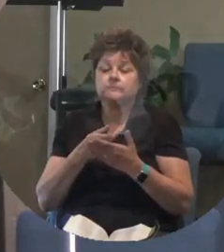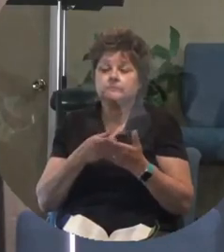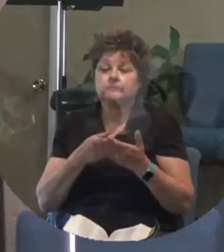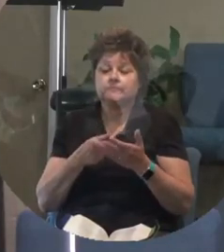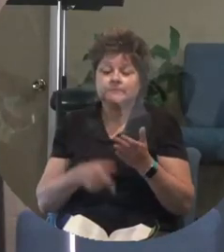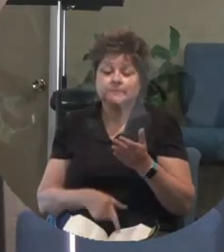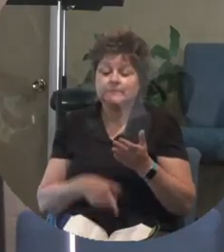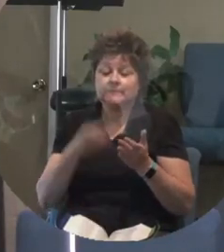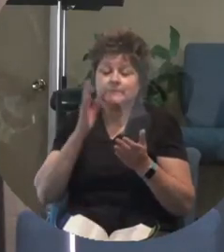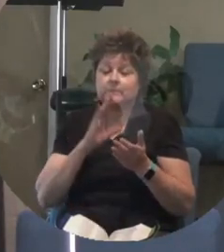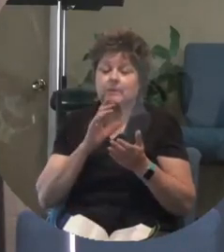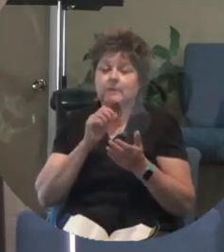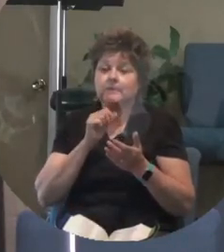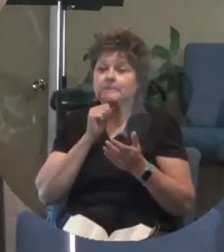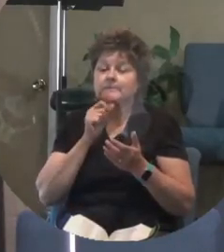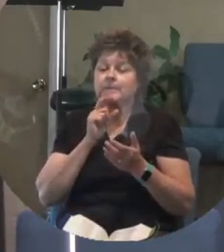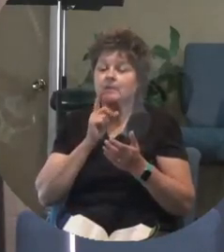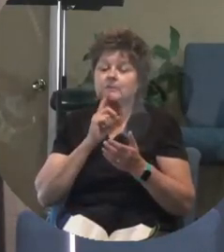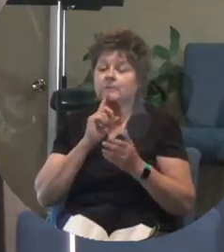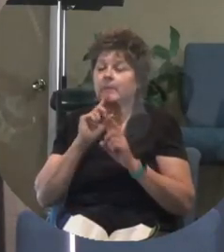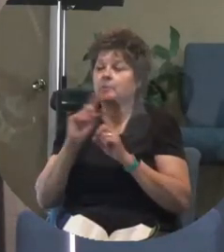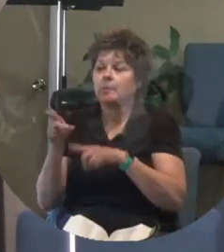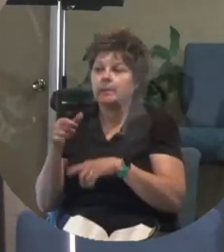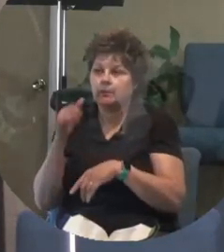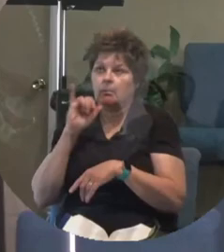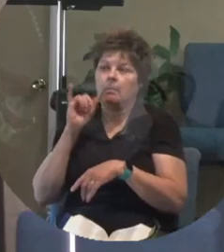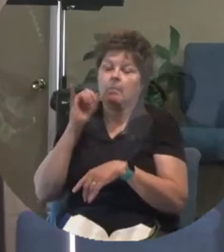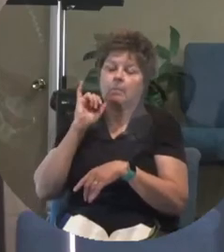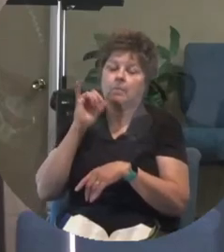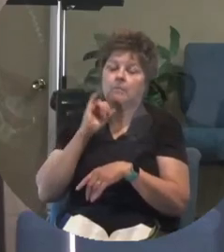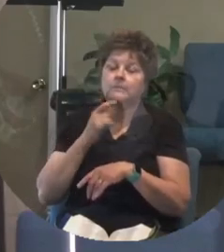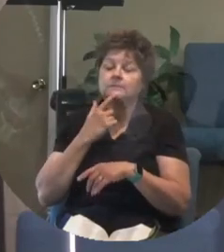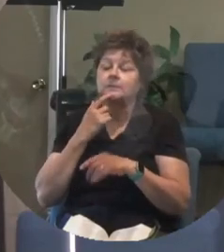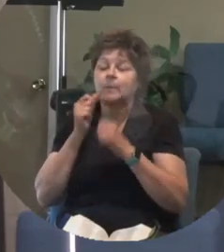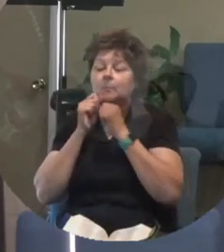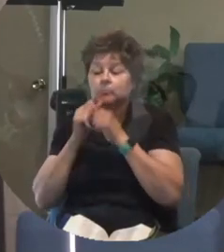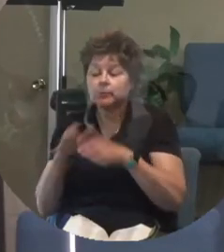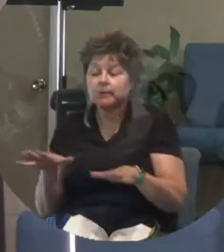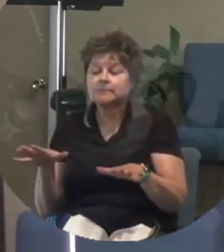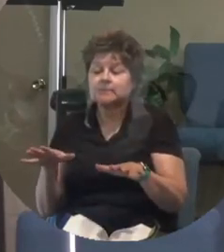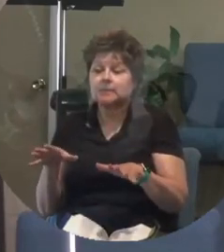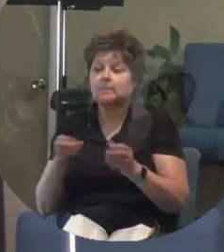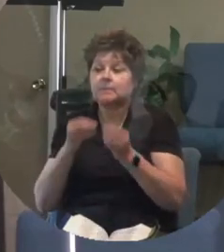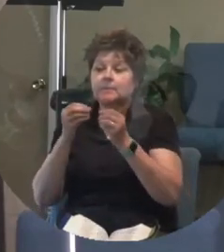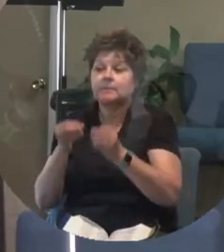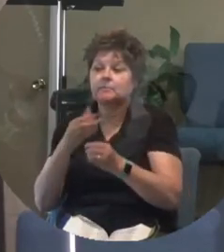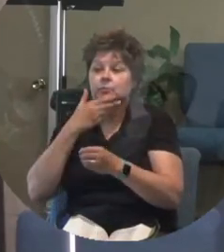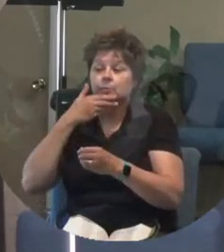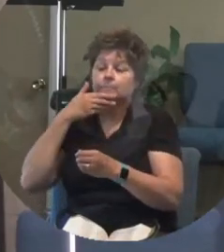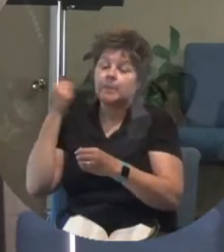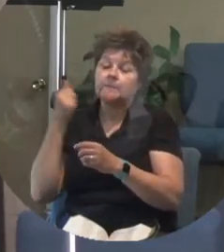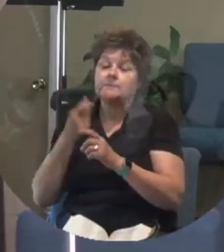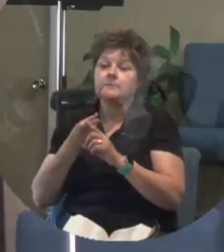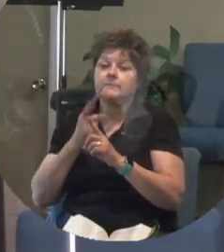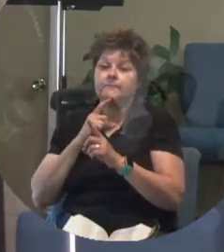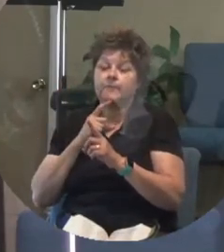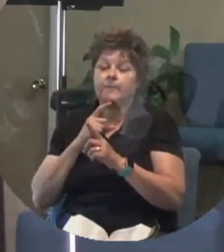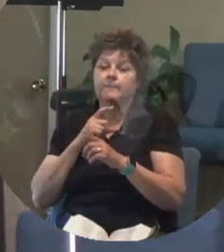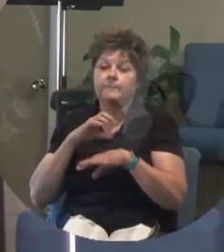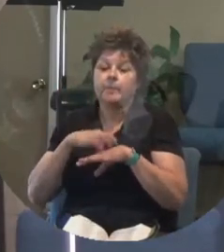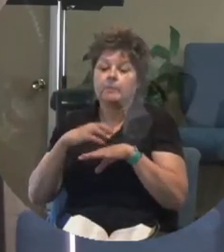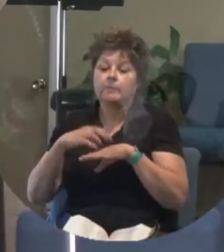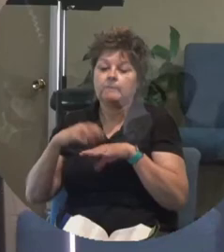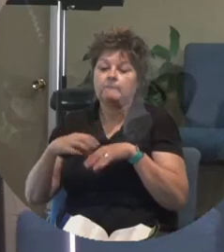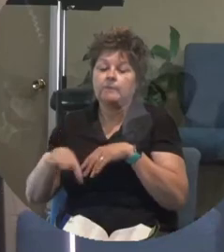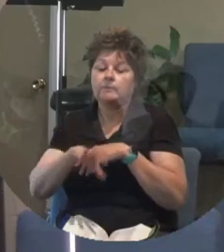He's not talking about going out and getting drunk. He's talking about blessing. I'm going to give you the very best from the vineyard. Because that's what they would